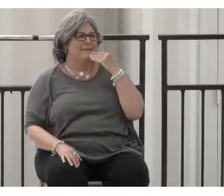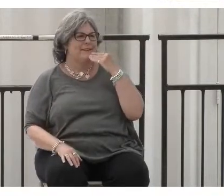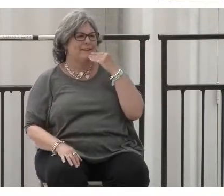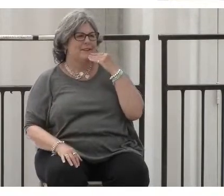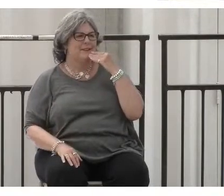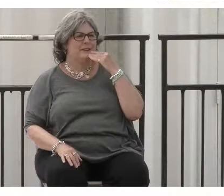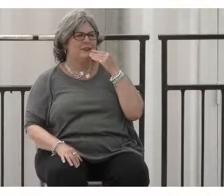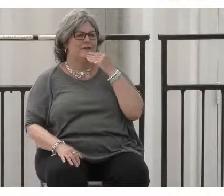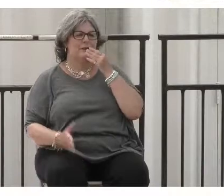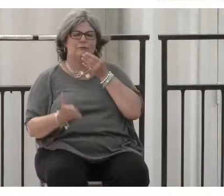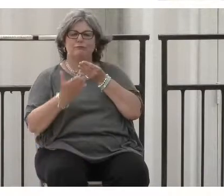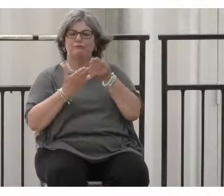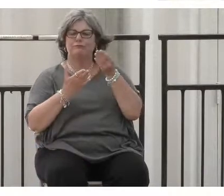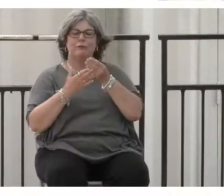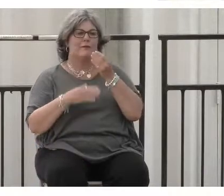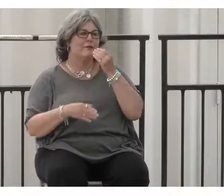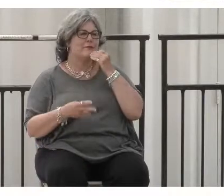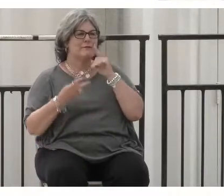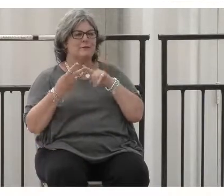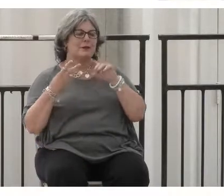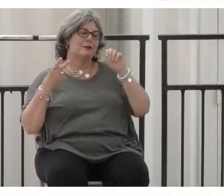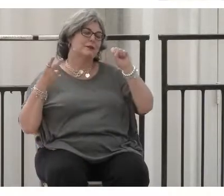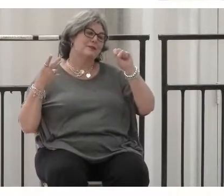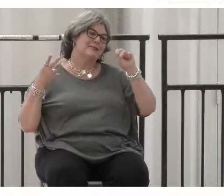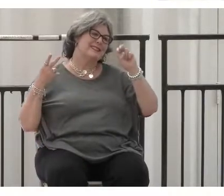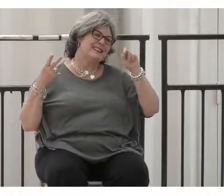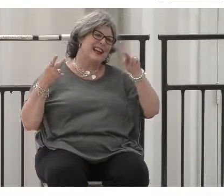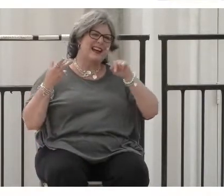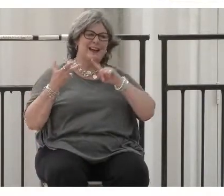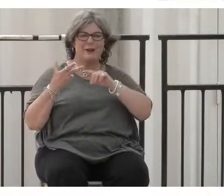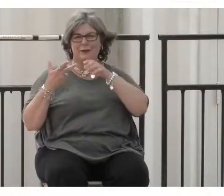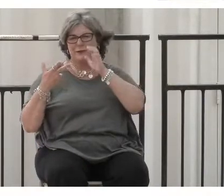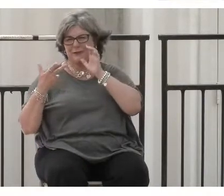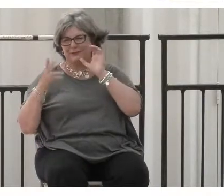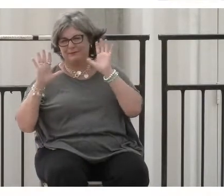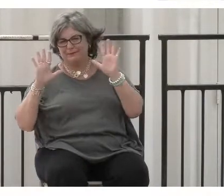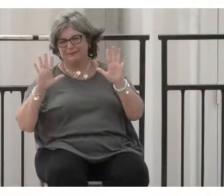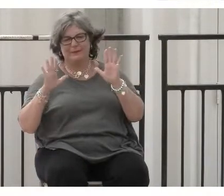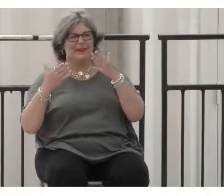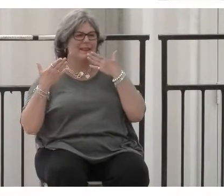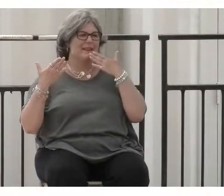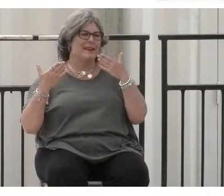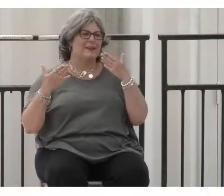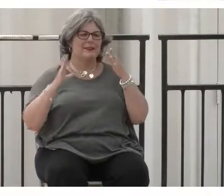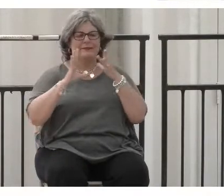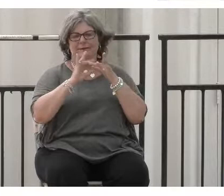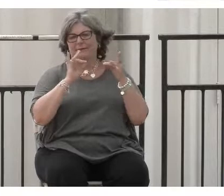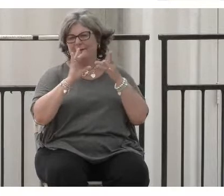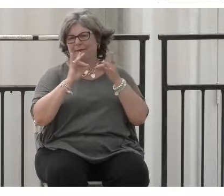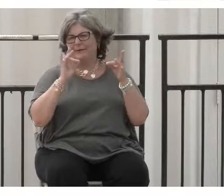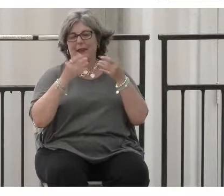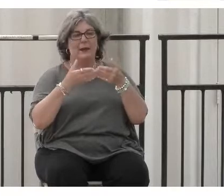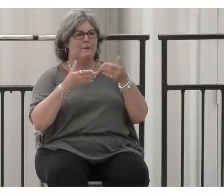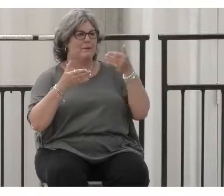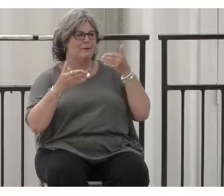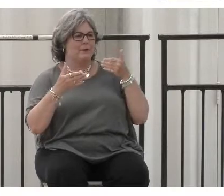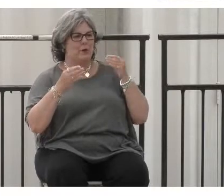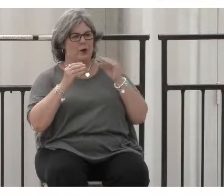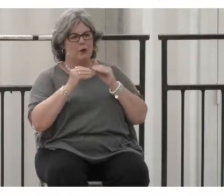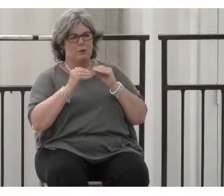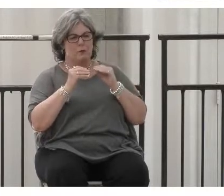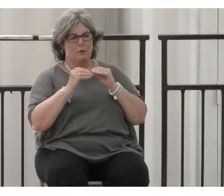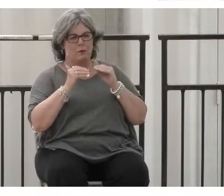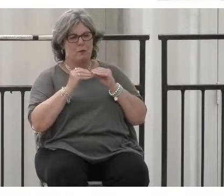our food concessions for a meal, snack, or drink. Okay, thank you for listening to that. And before further